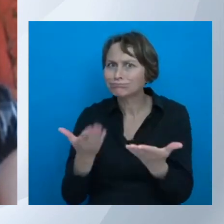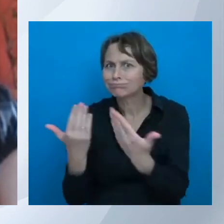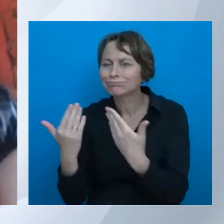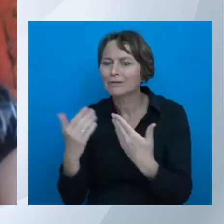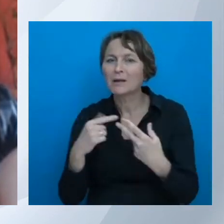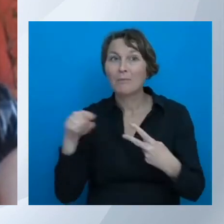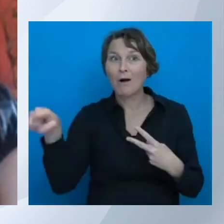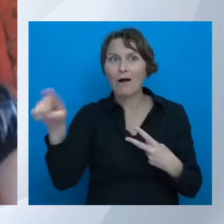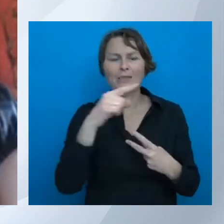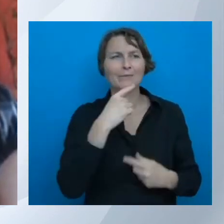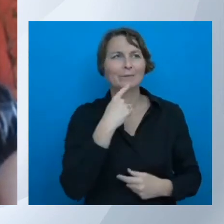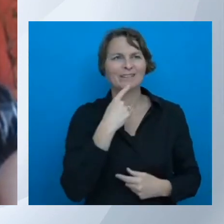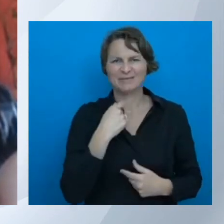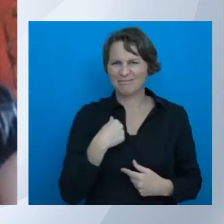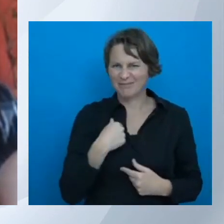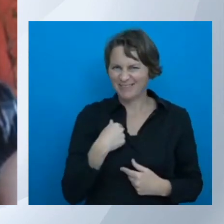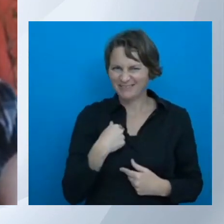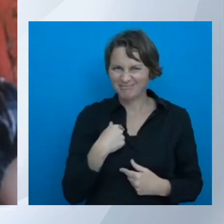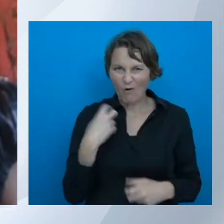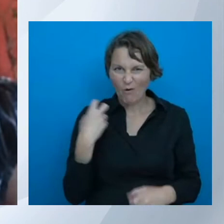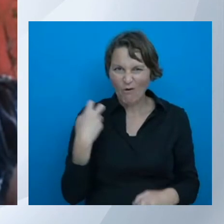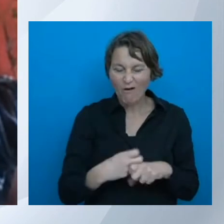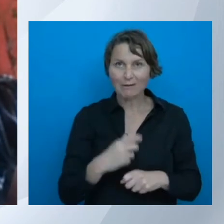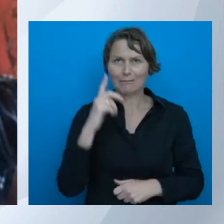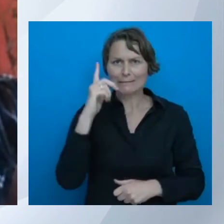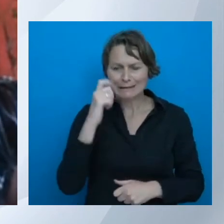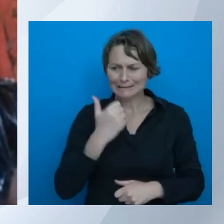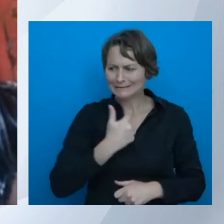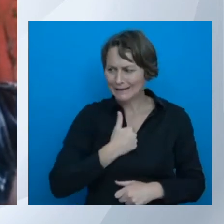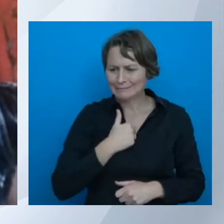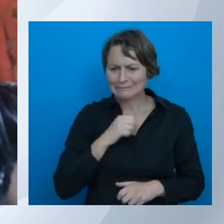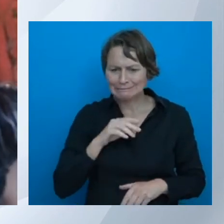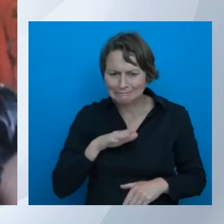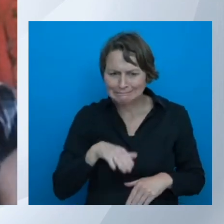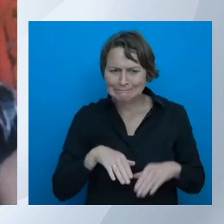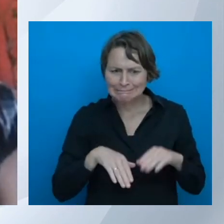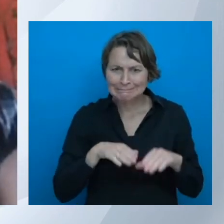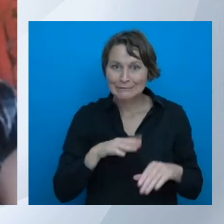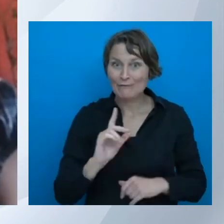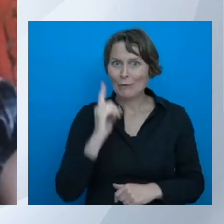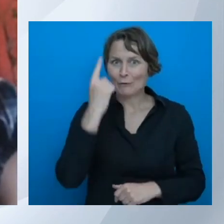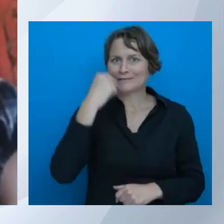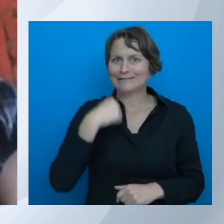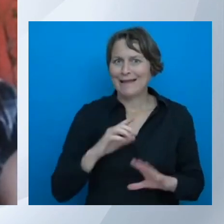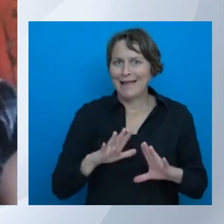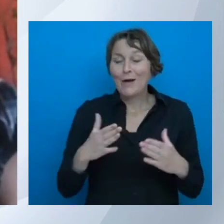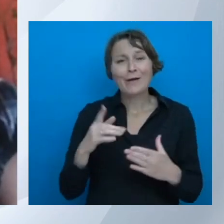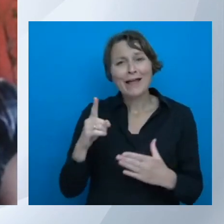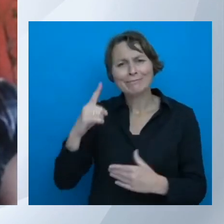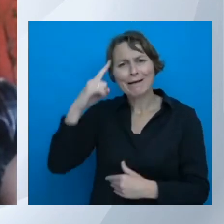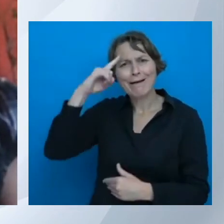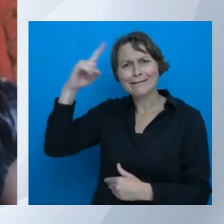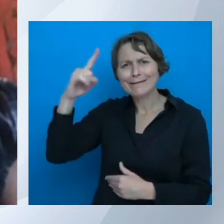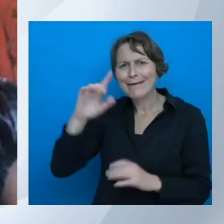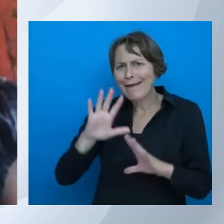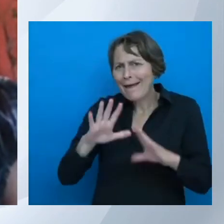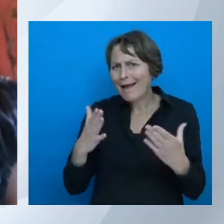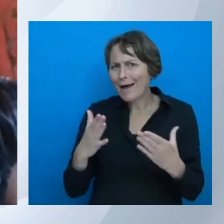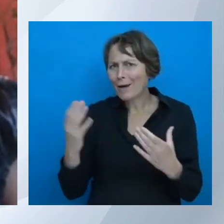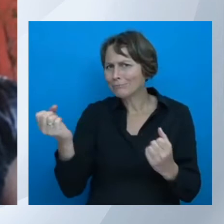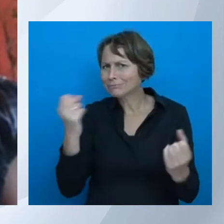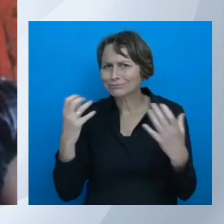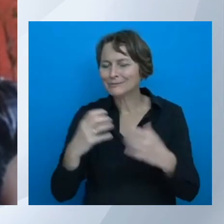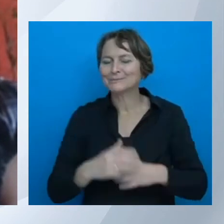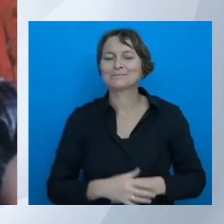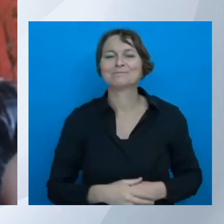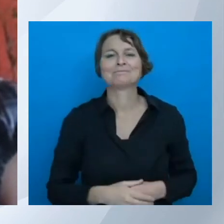start. Do you have any tips where I can start learning more? Yes, and I almost forgot to say it, that I